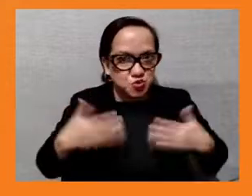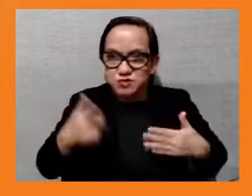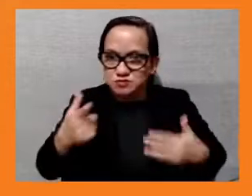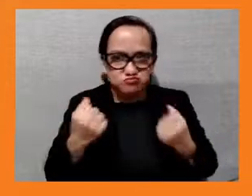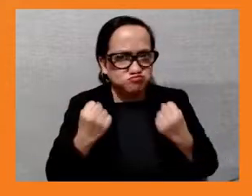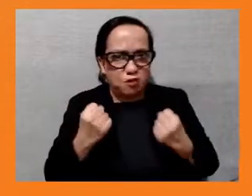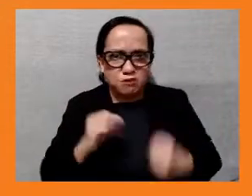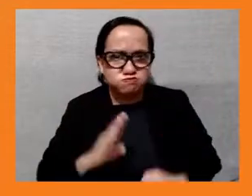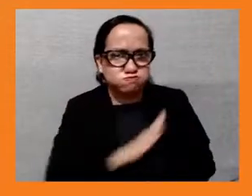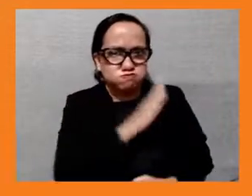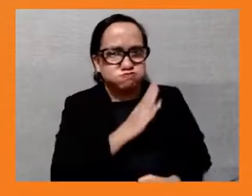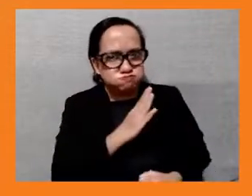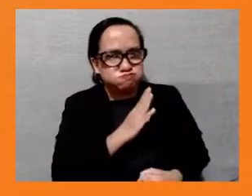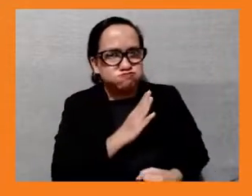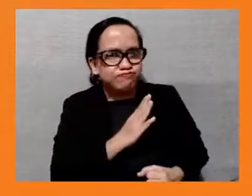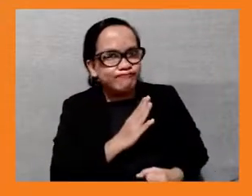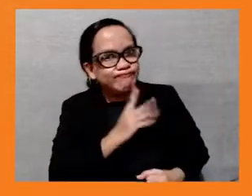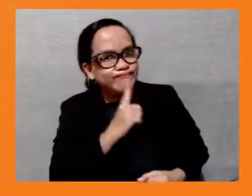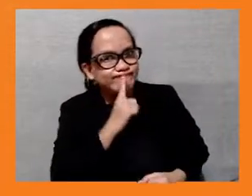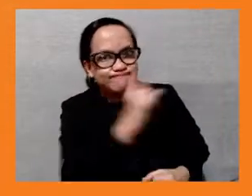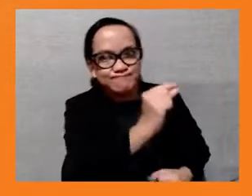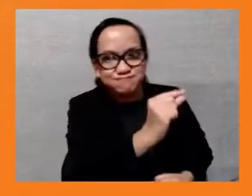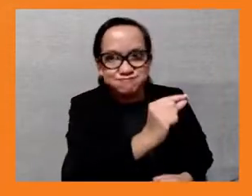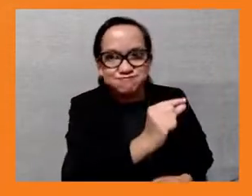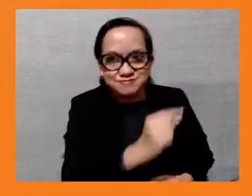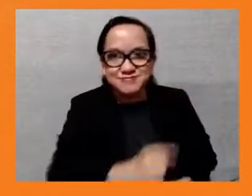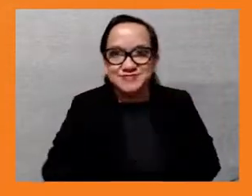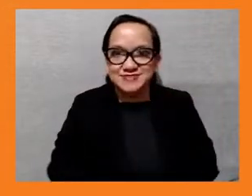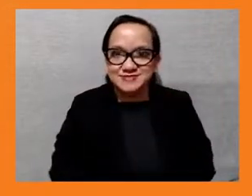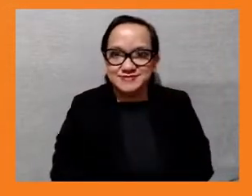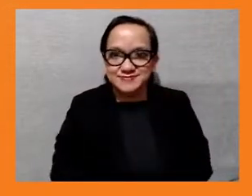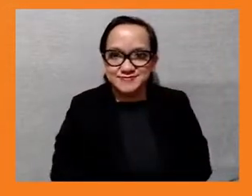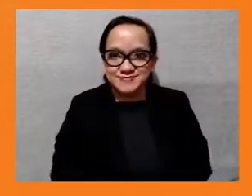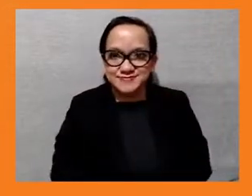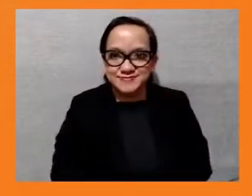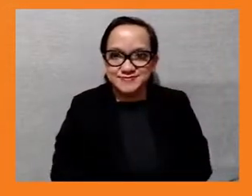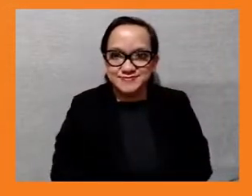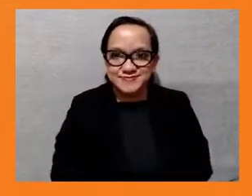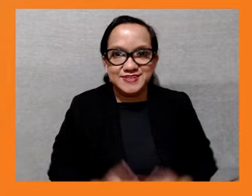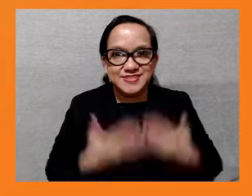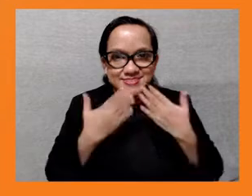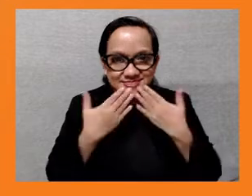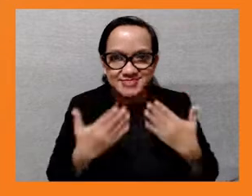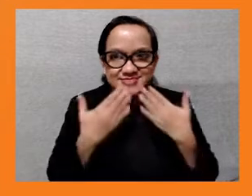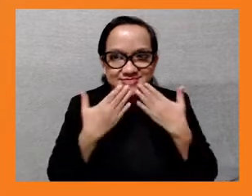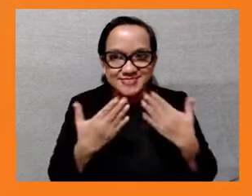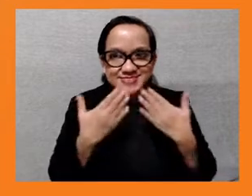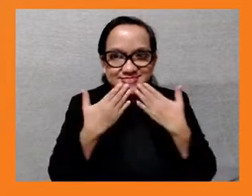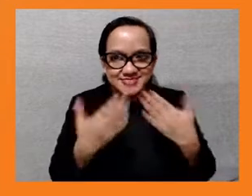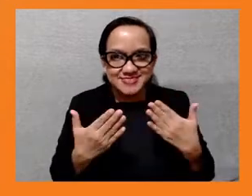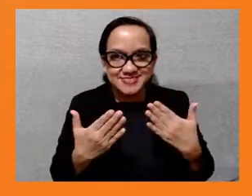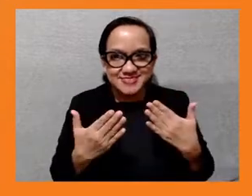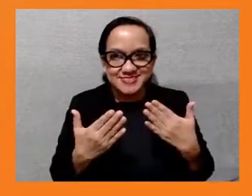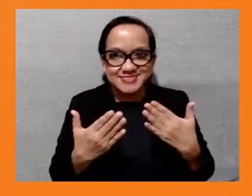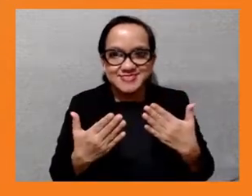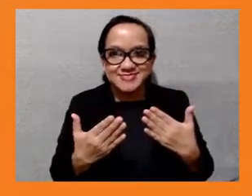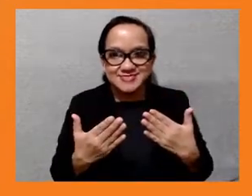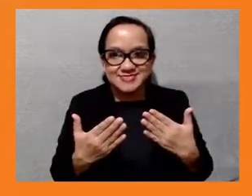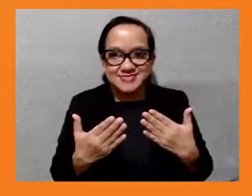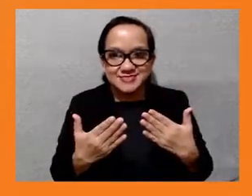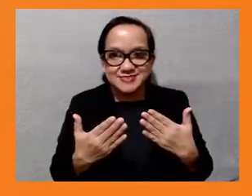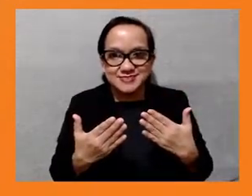We want the SPS to be expanded to cover the basic labor rights related to freedom